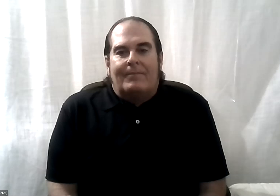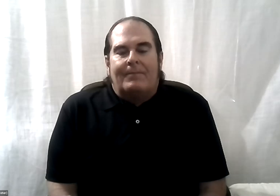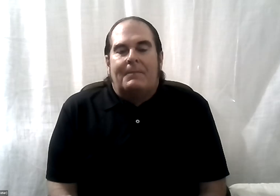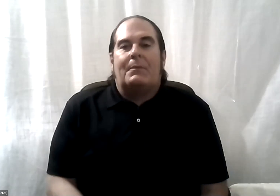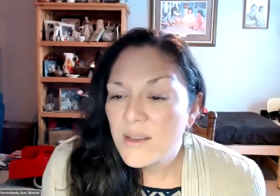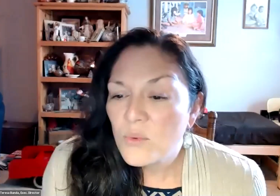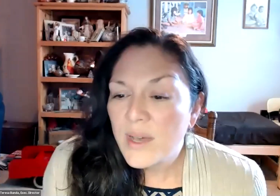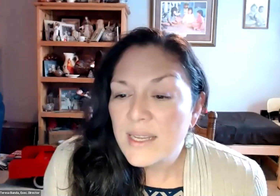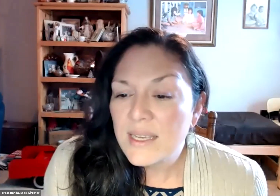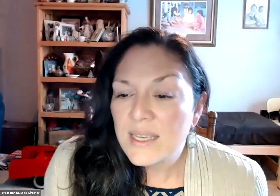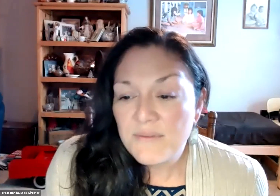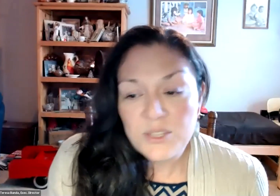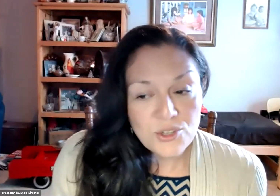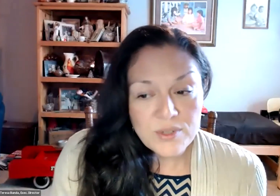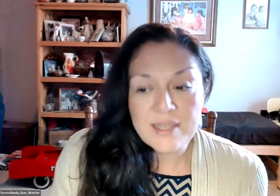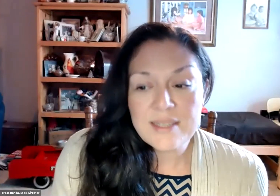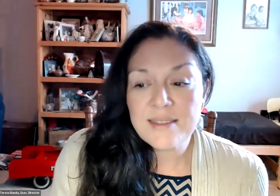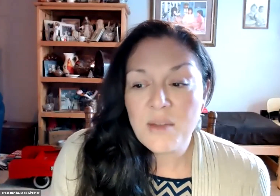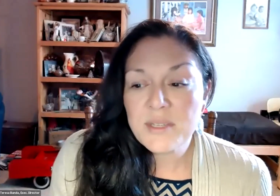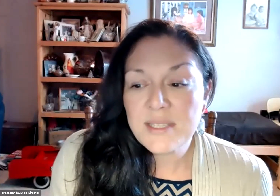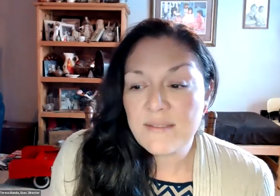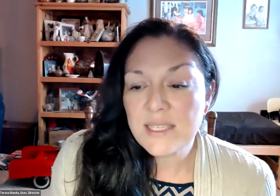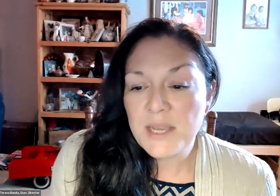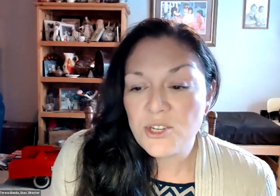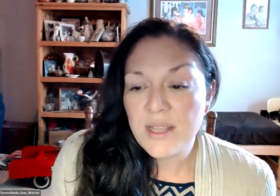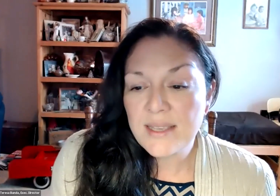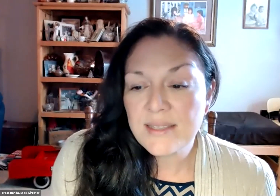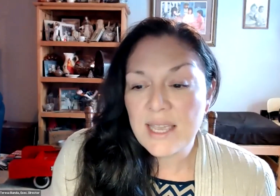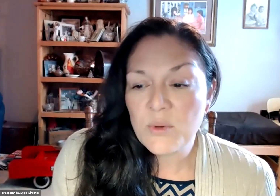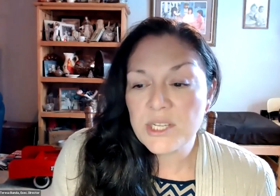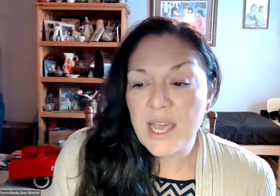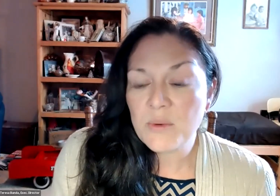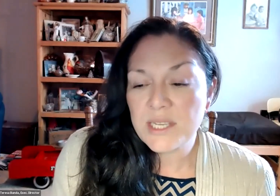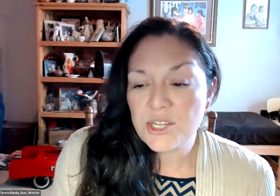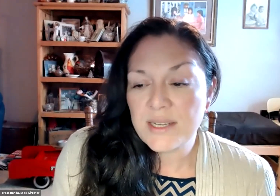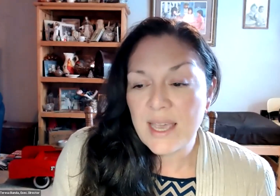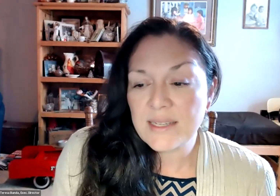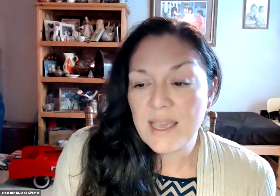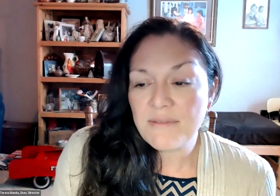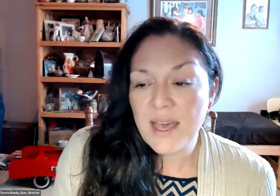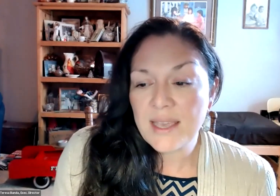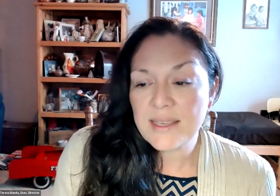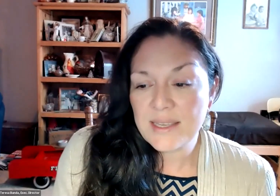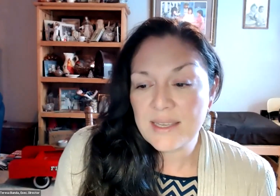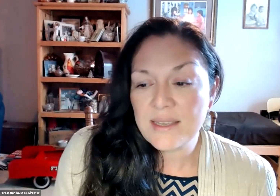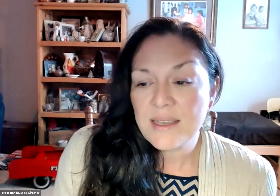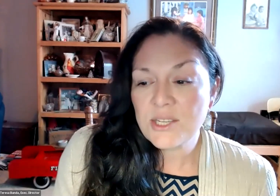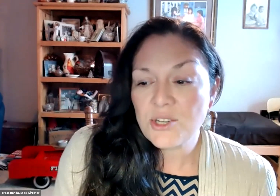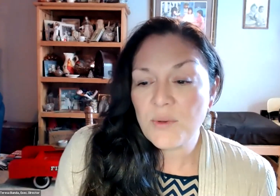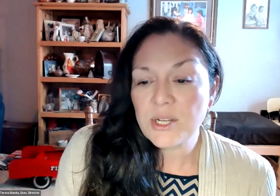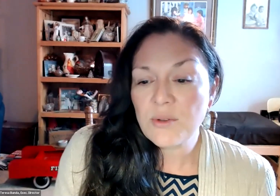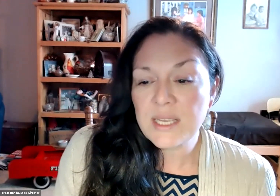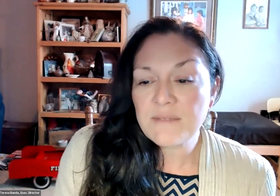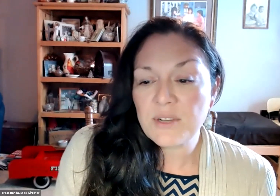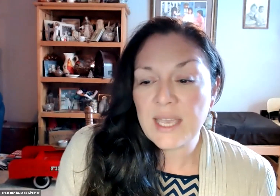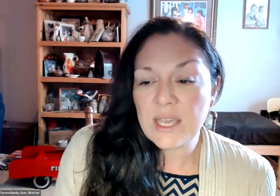Okay. What if the student is not receiving specialized language acquisition and FIE is